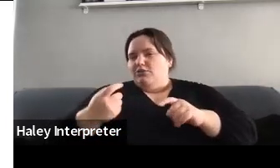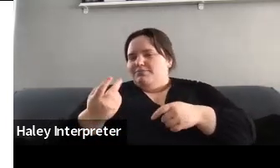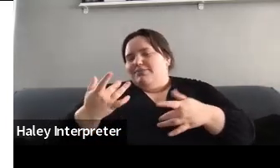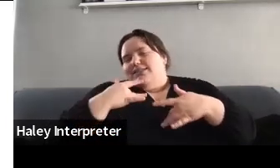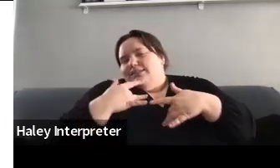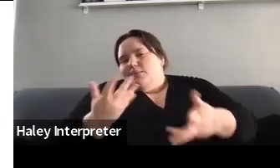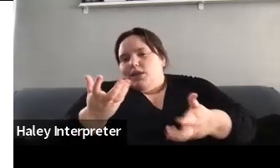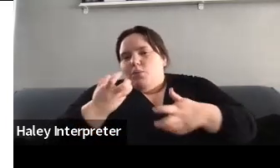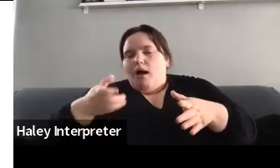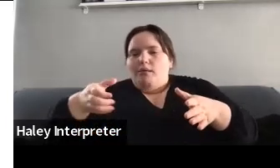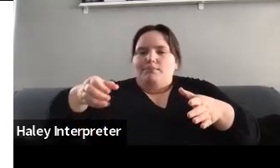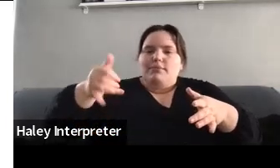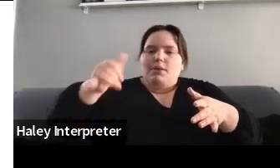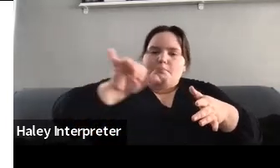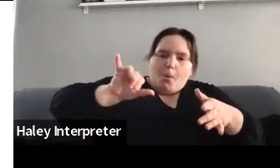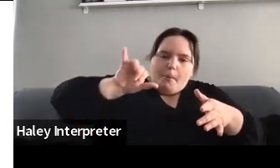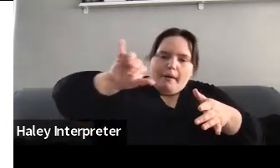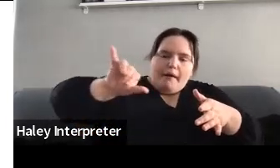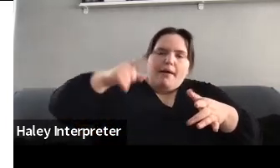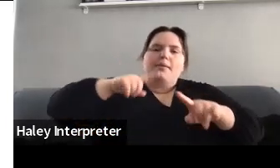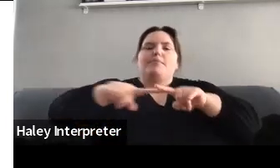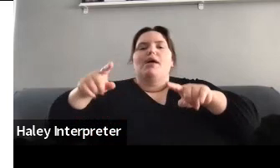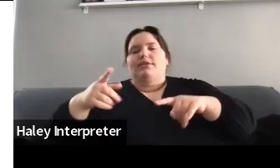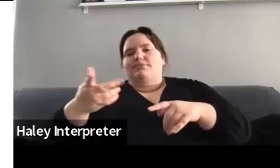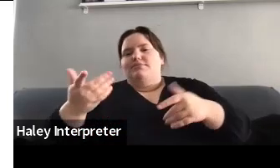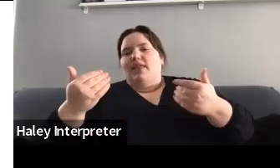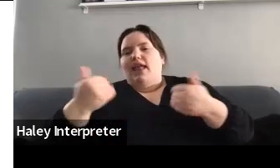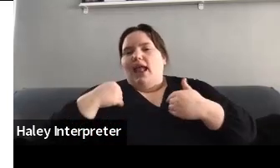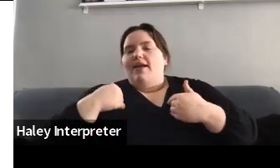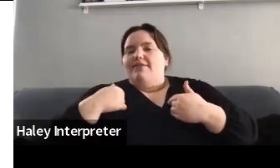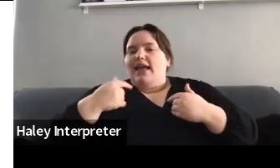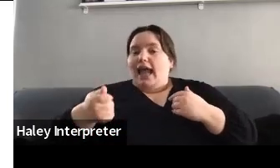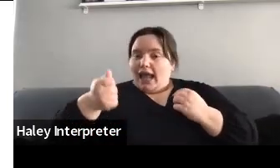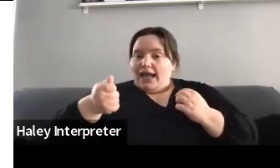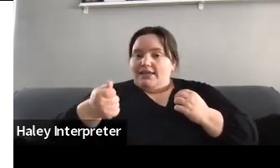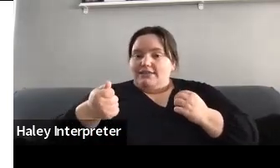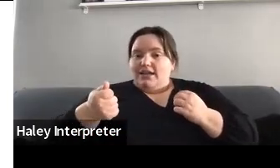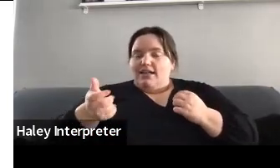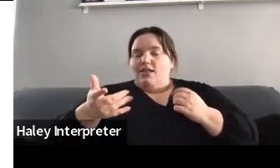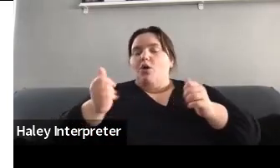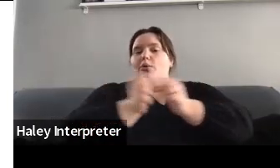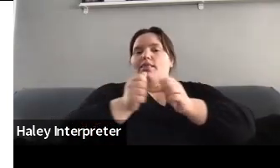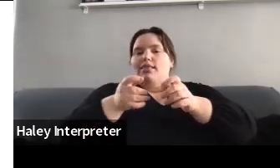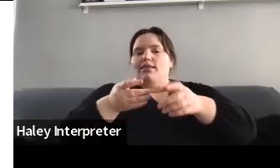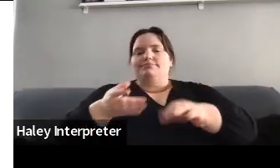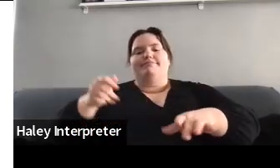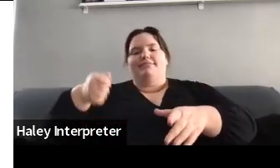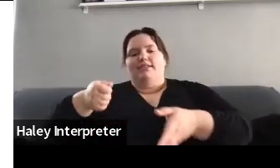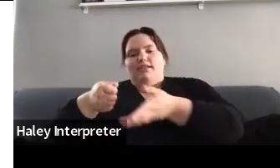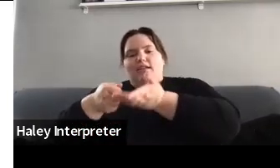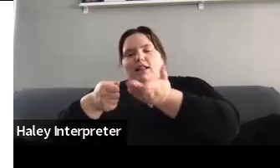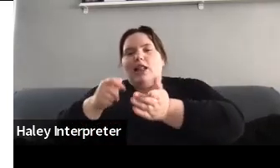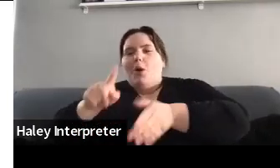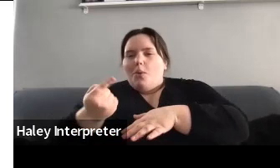time. So having a handle and having that spout that lets only a certain amount come out is really helpful